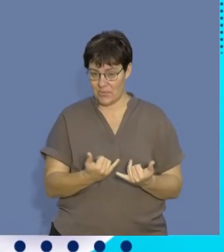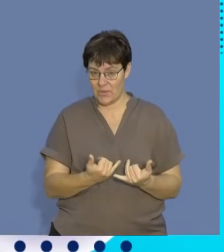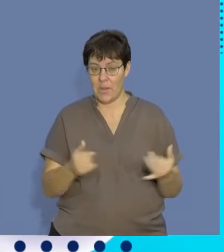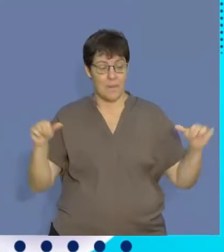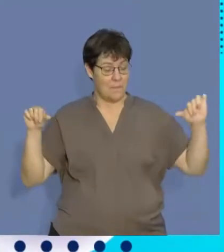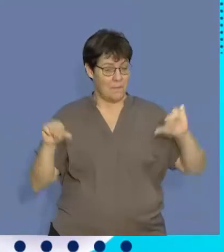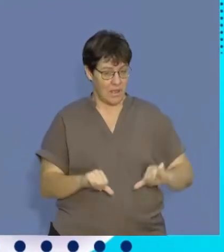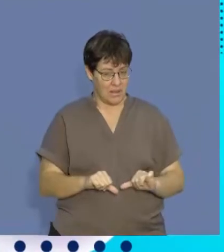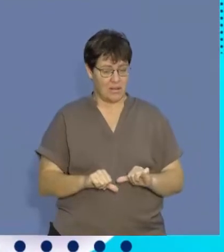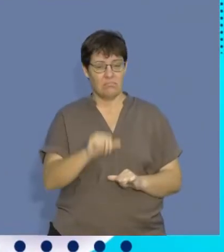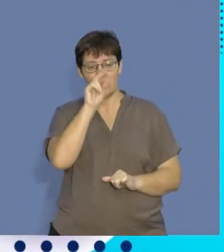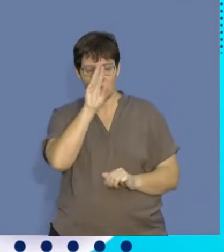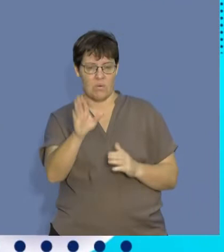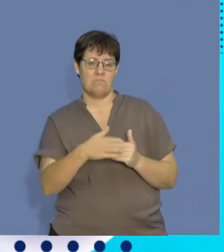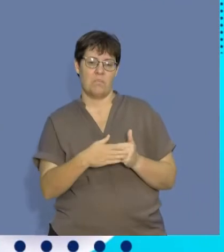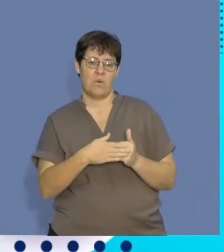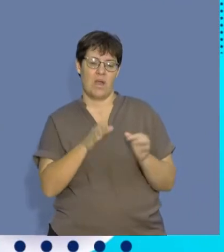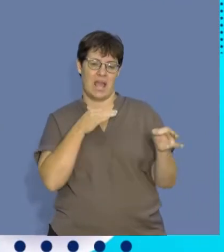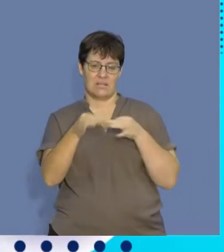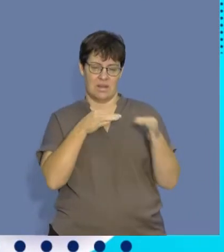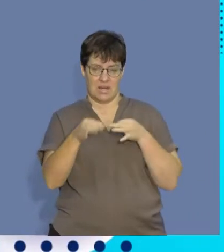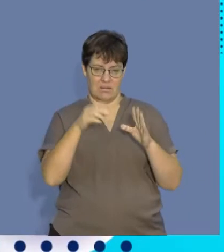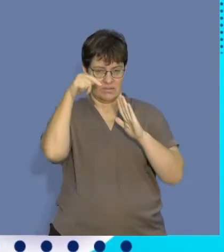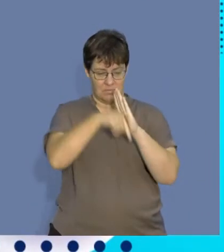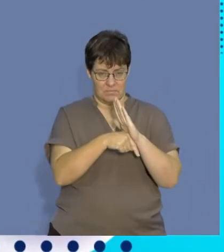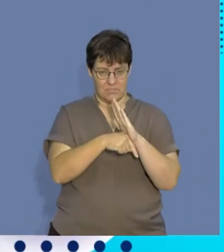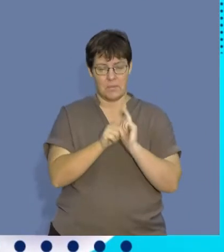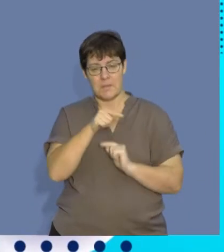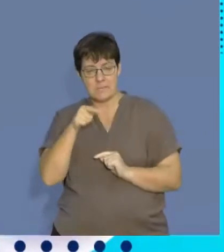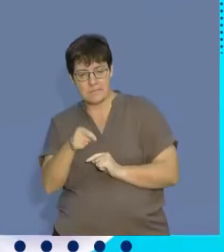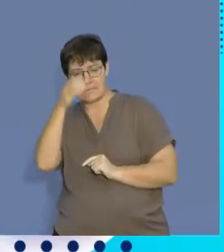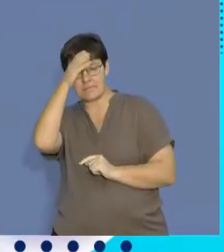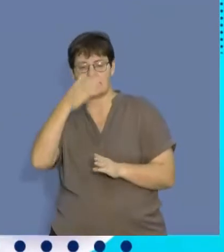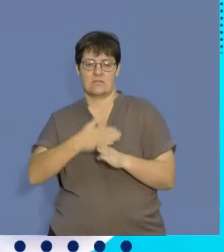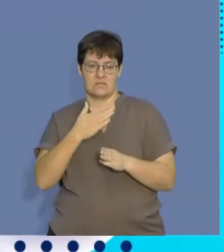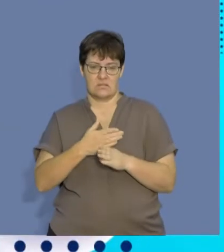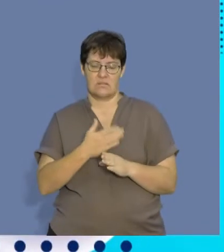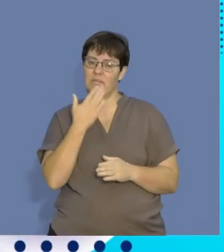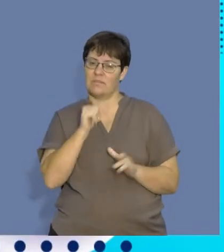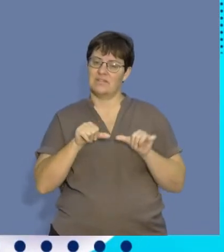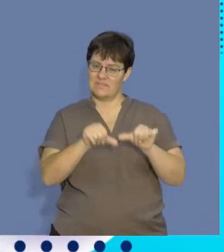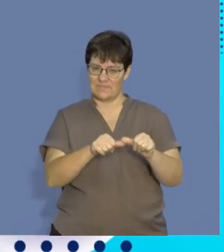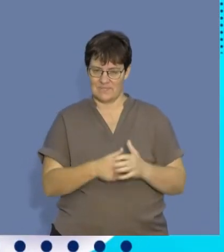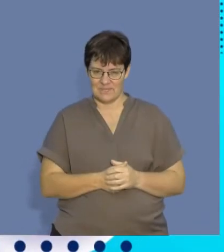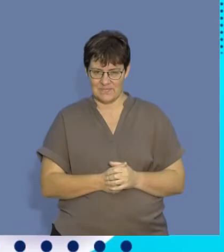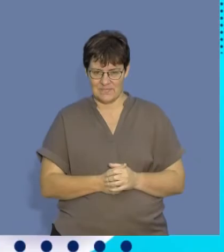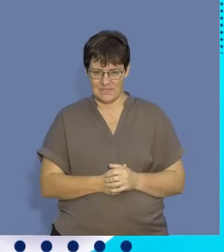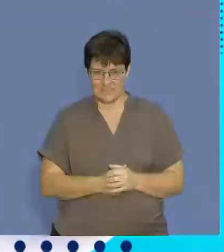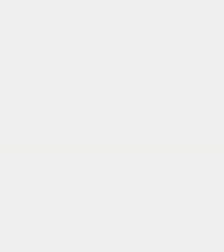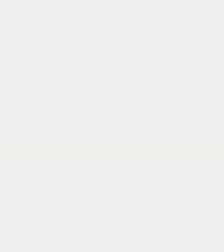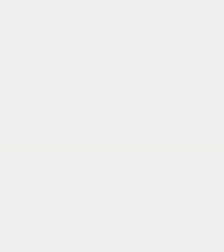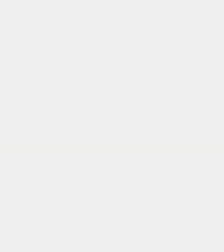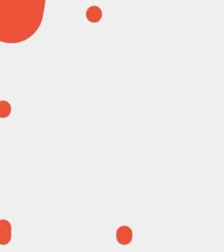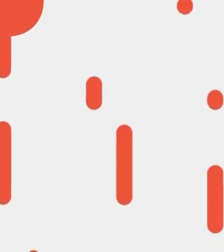a quick ad break, and when we come back, we'll look at some more definitions that we need to know under the concept of functions. Please stay